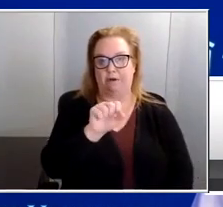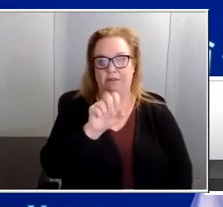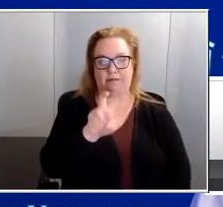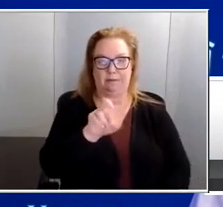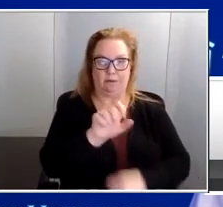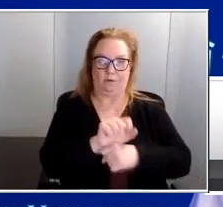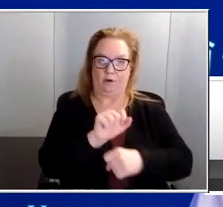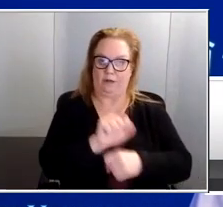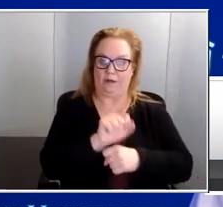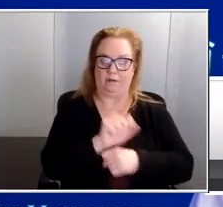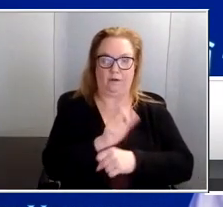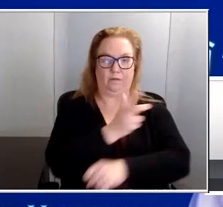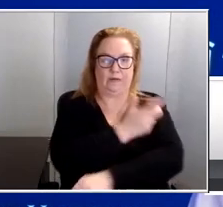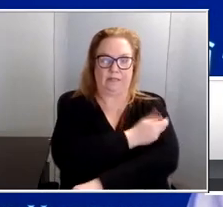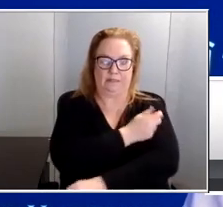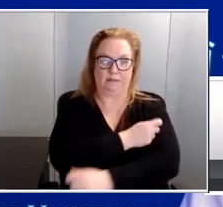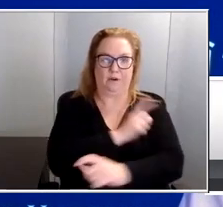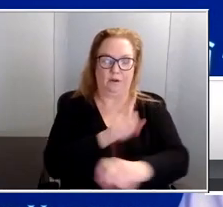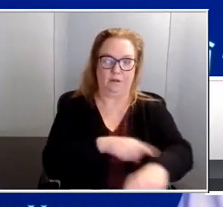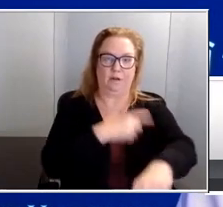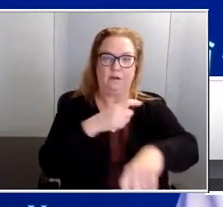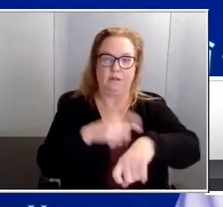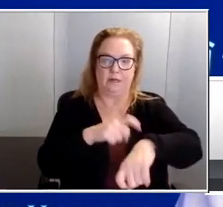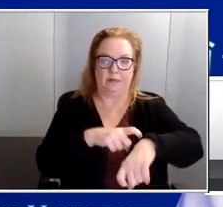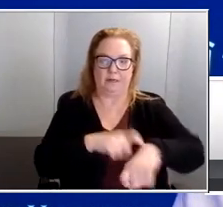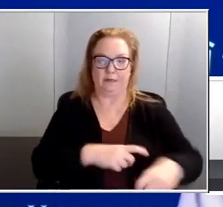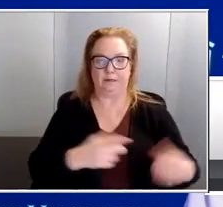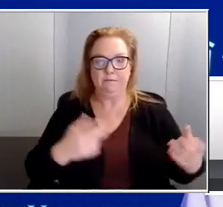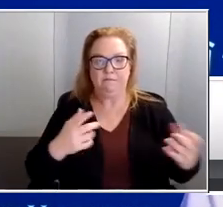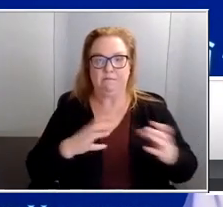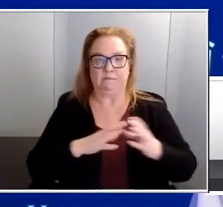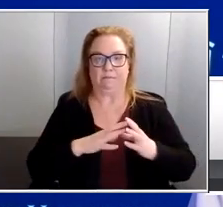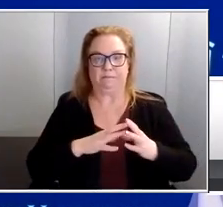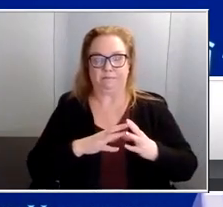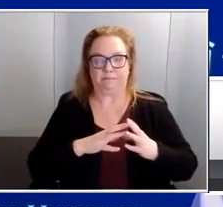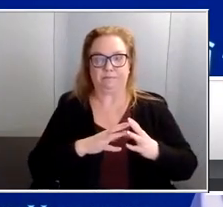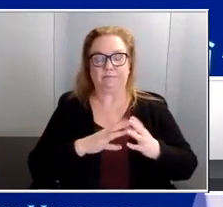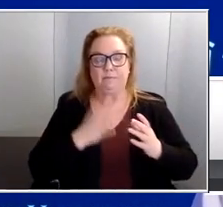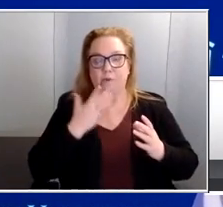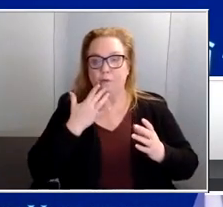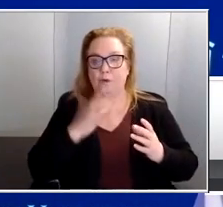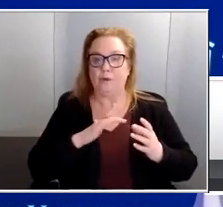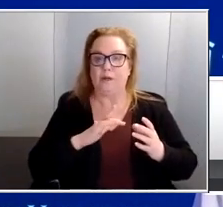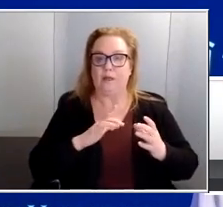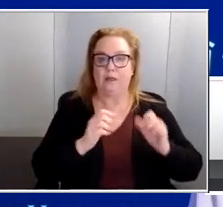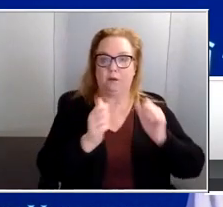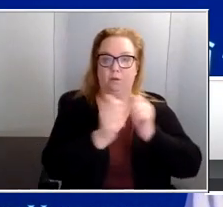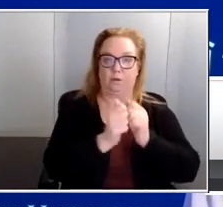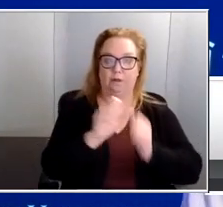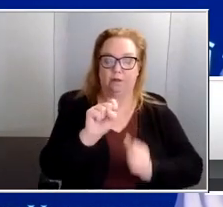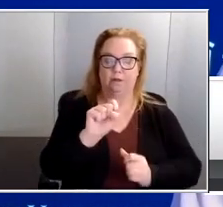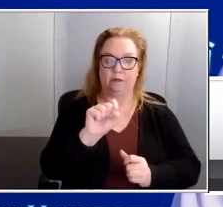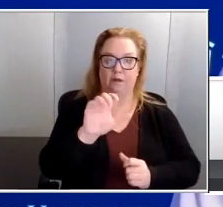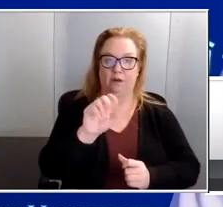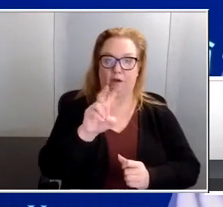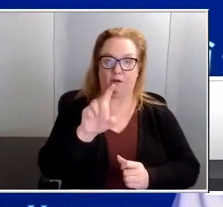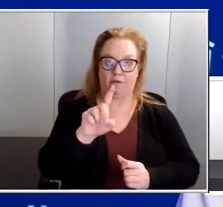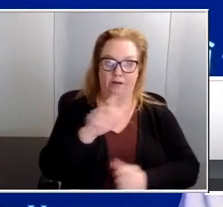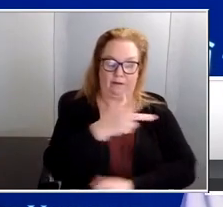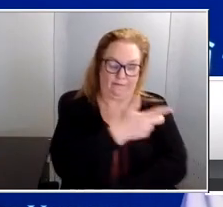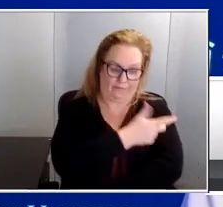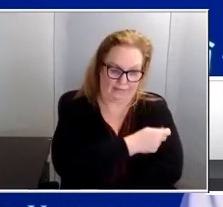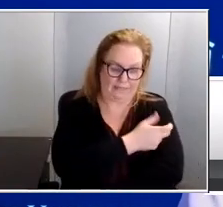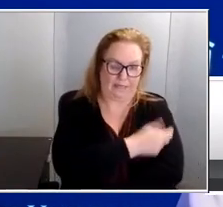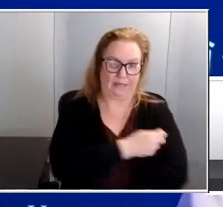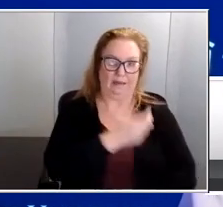vaccines for quite some time for that. We were very fortunate with the SARS-CoV-2 vaccines. The problem